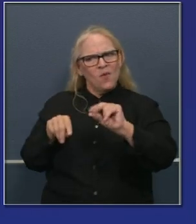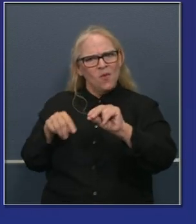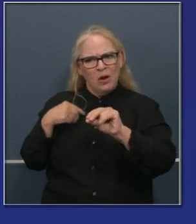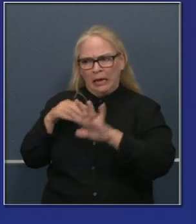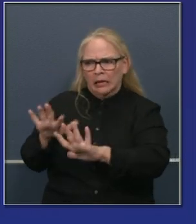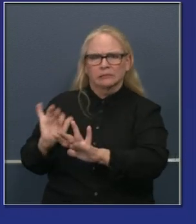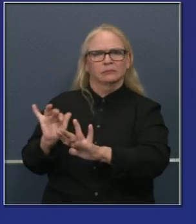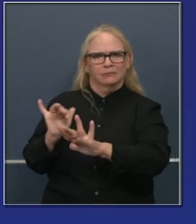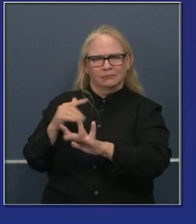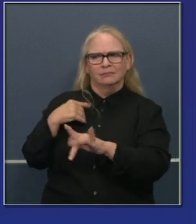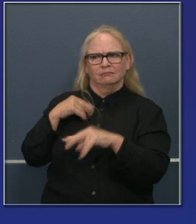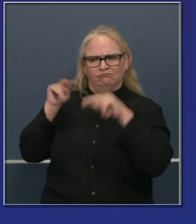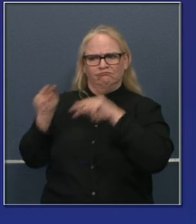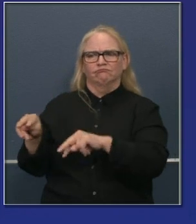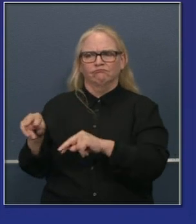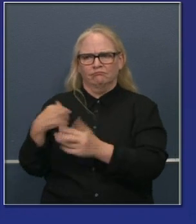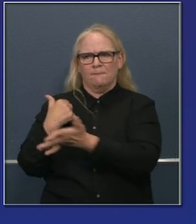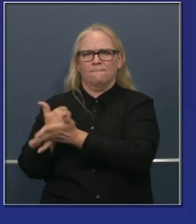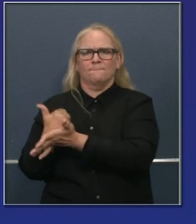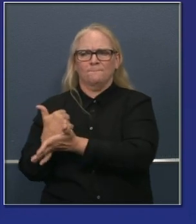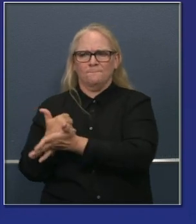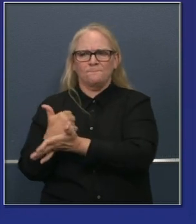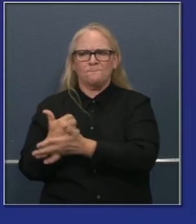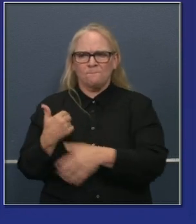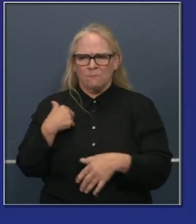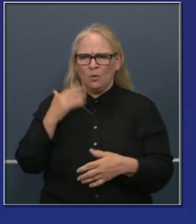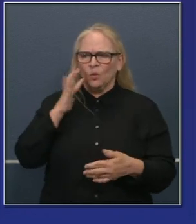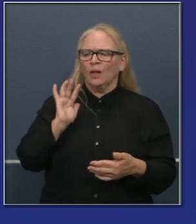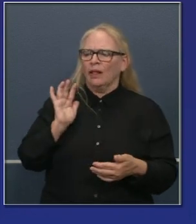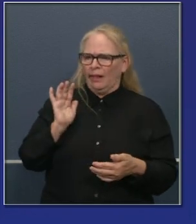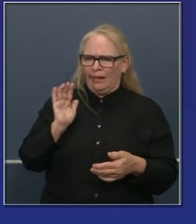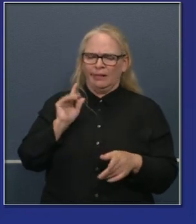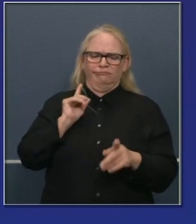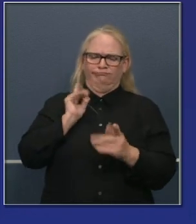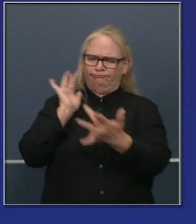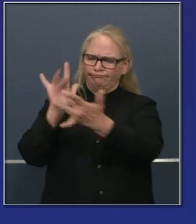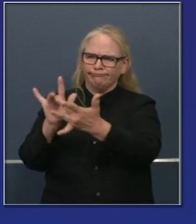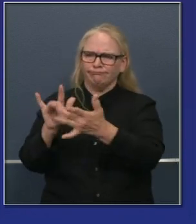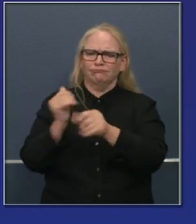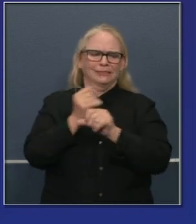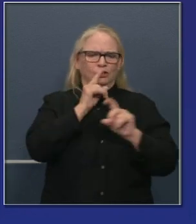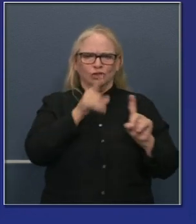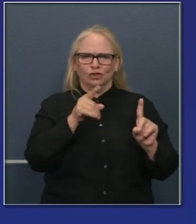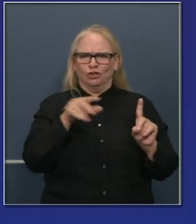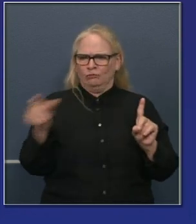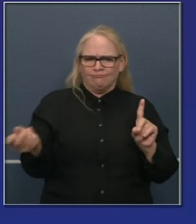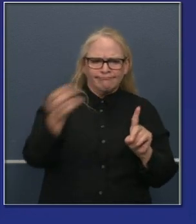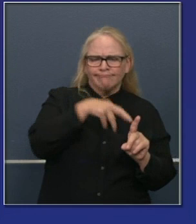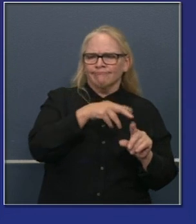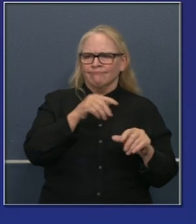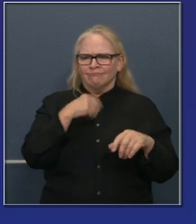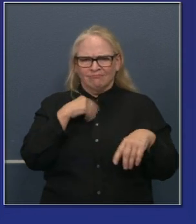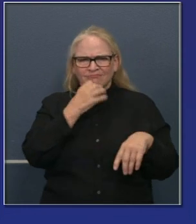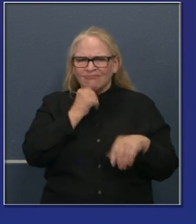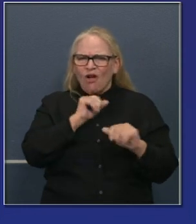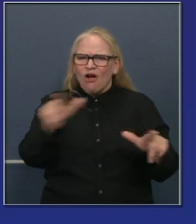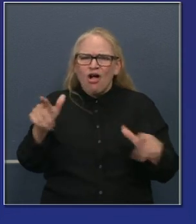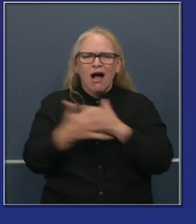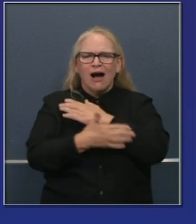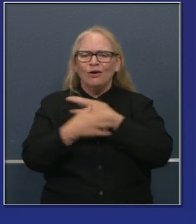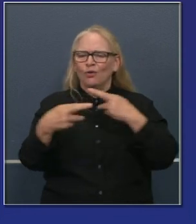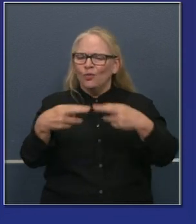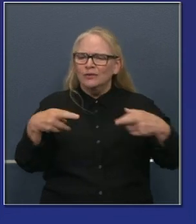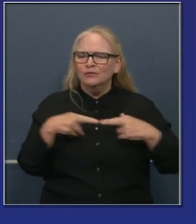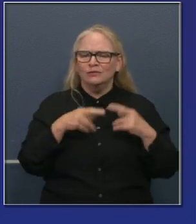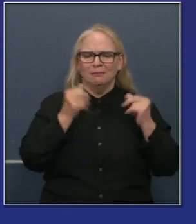part of a larger regional approach. So the counties matter, regions, multiple counties also are points